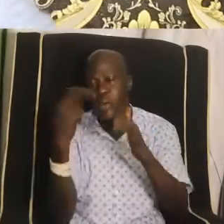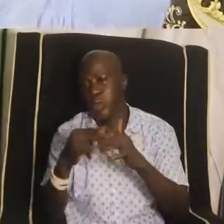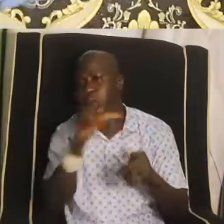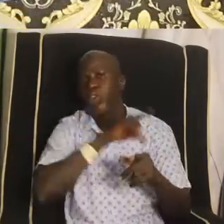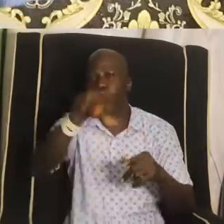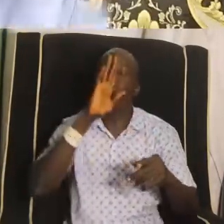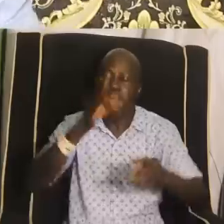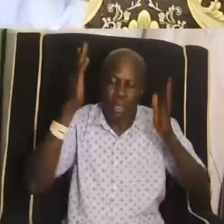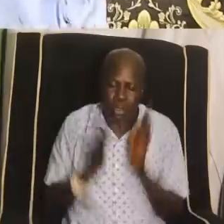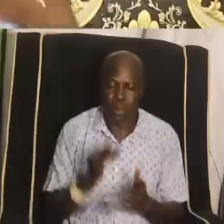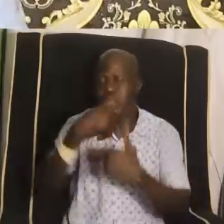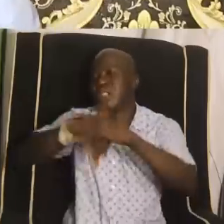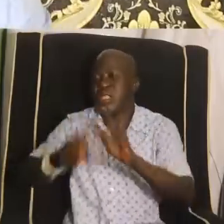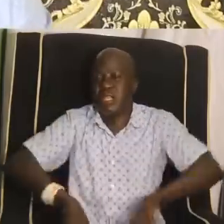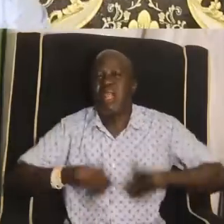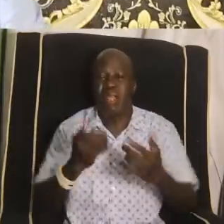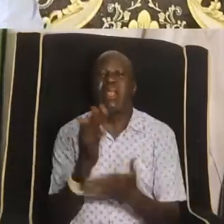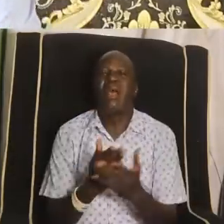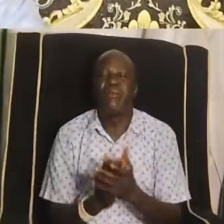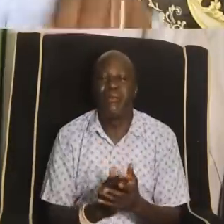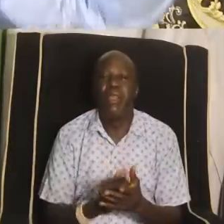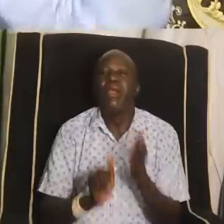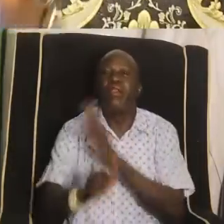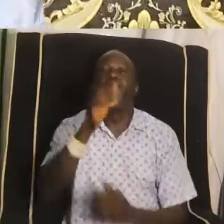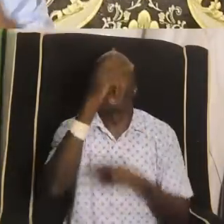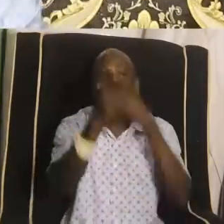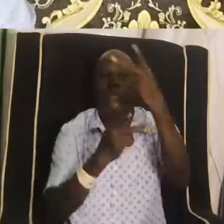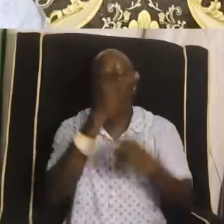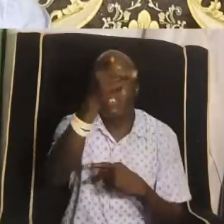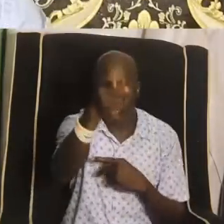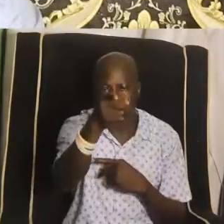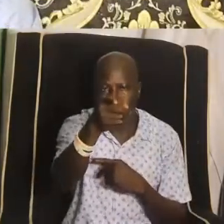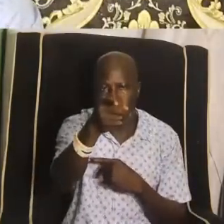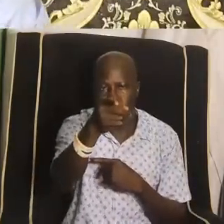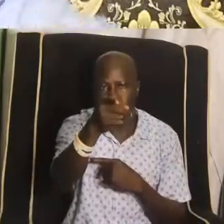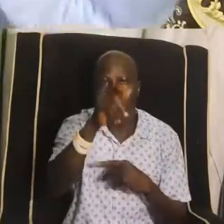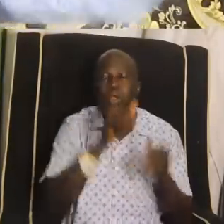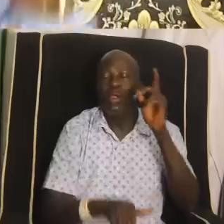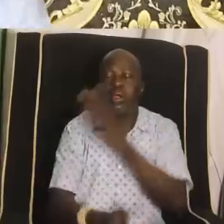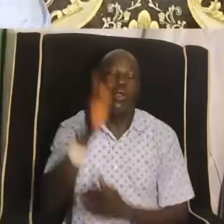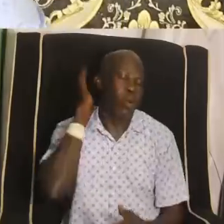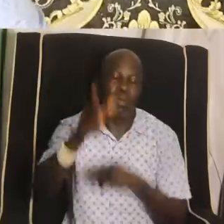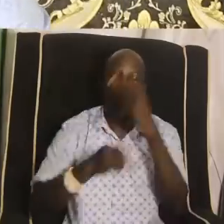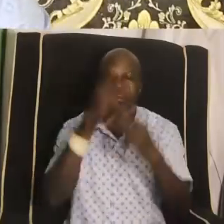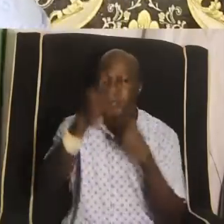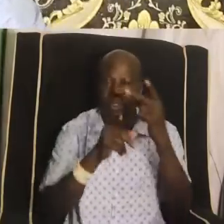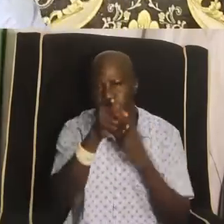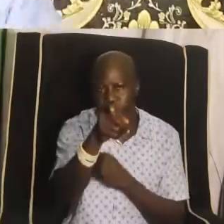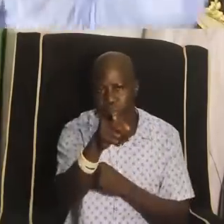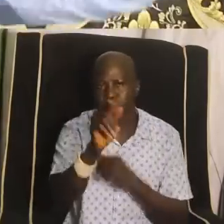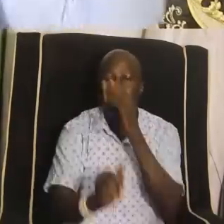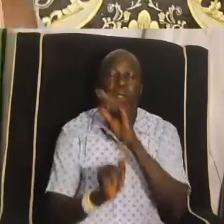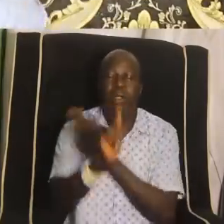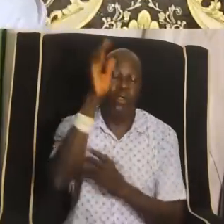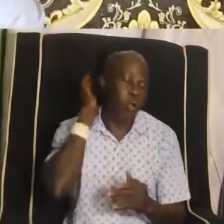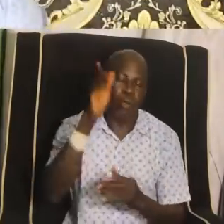in the name. Wa je yan laye. Amen. Be somebody in life. Olorun a be owo. Amen. Olorun a be owo. Amen.